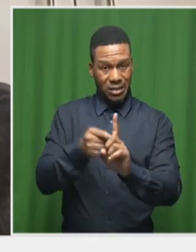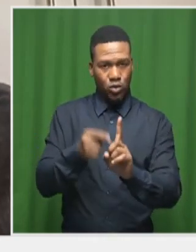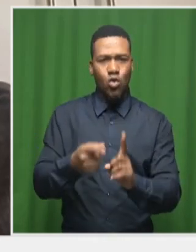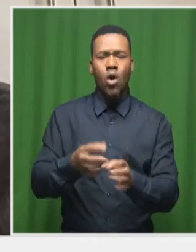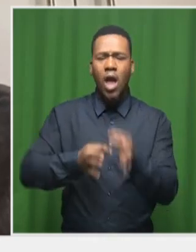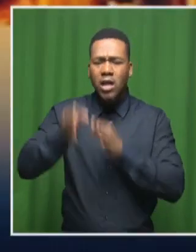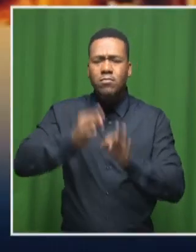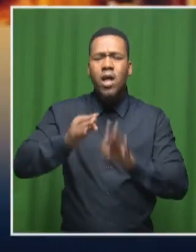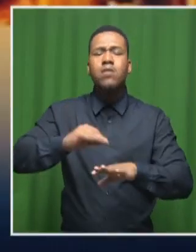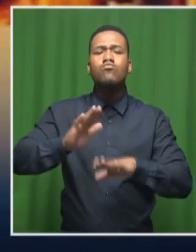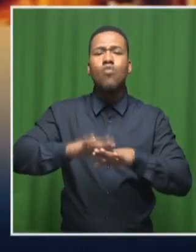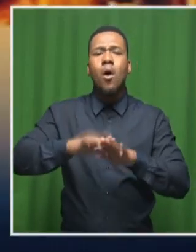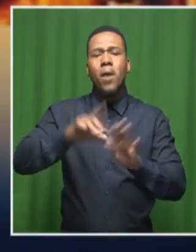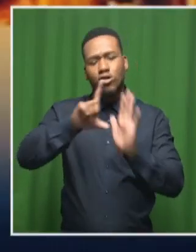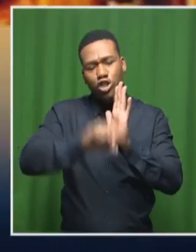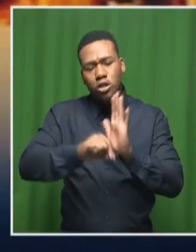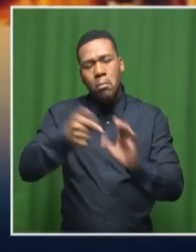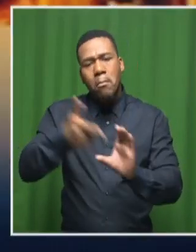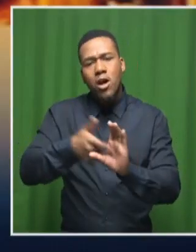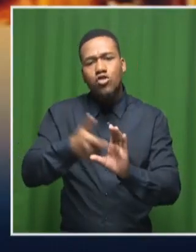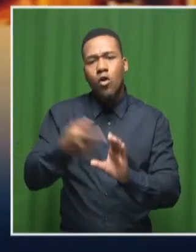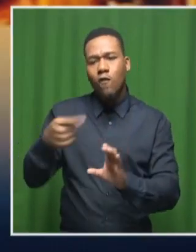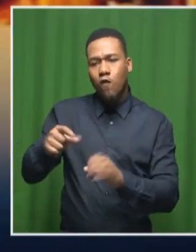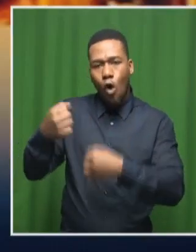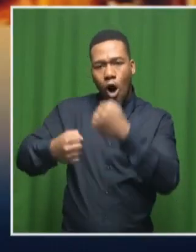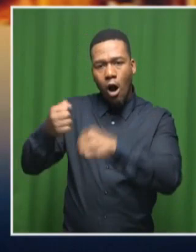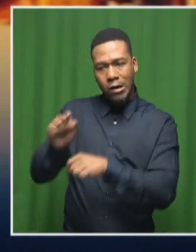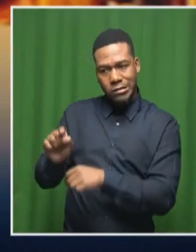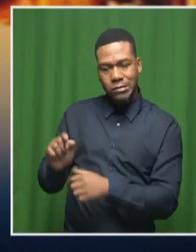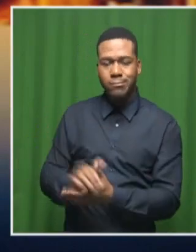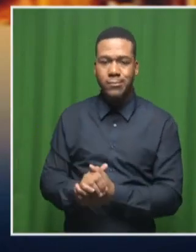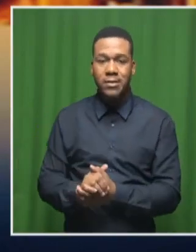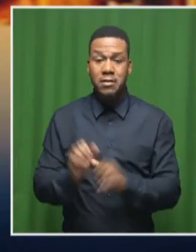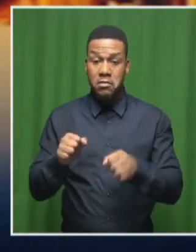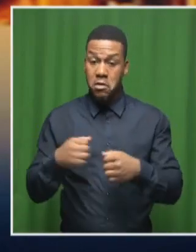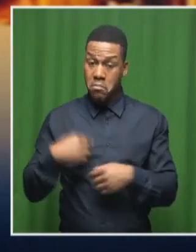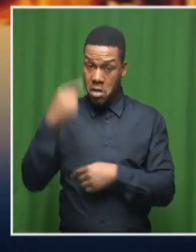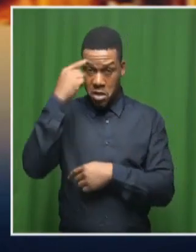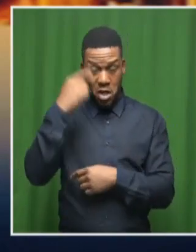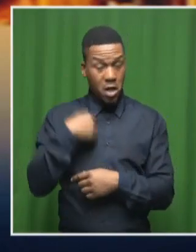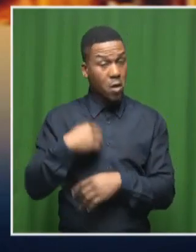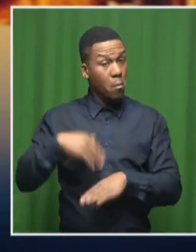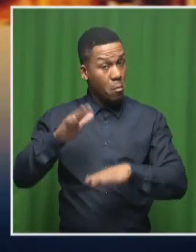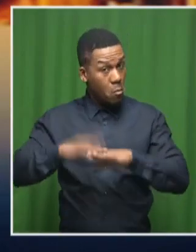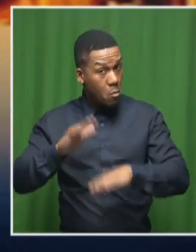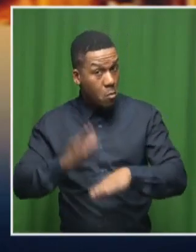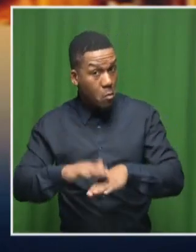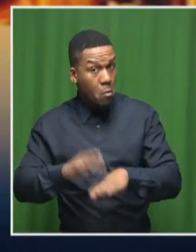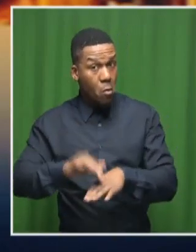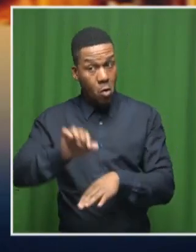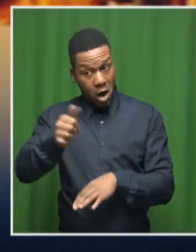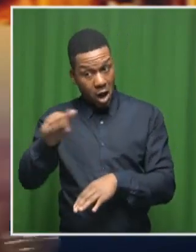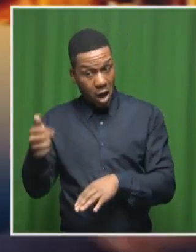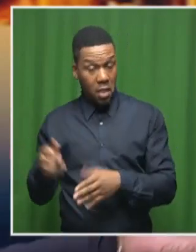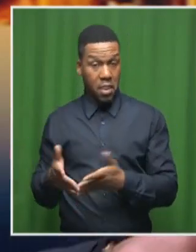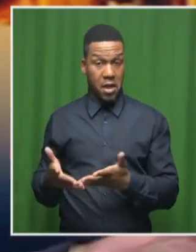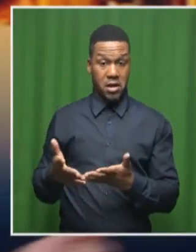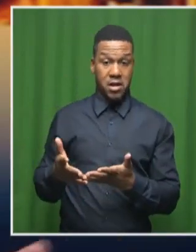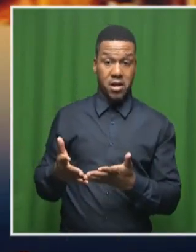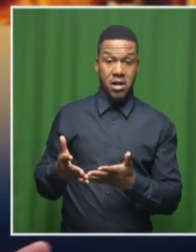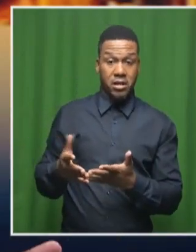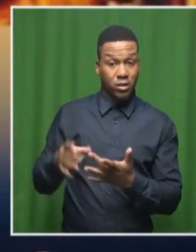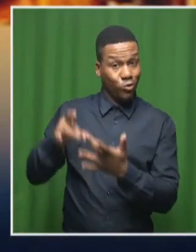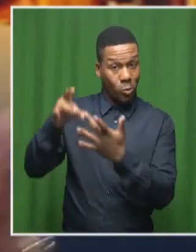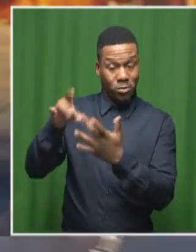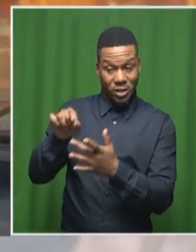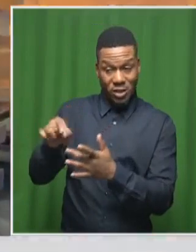cheaper alternative fuel for motorists. And I think we will be seeing lots of alternatives to